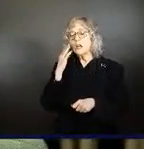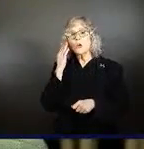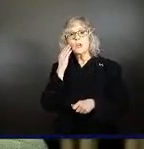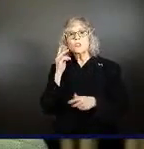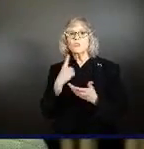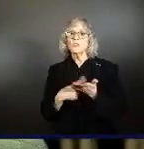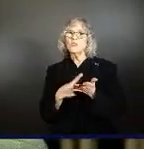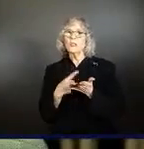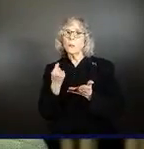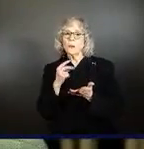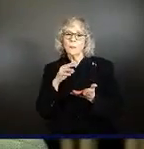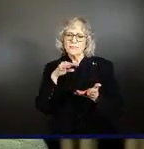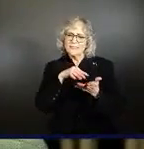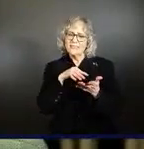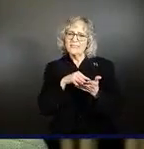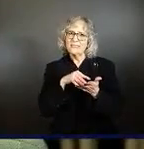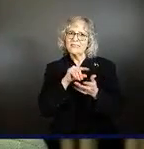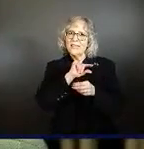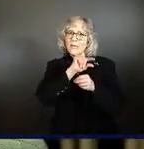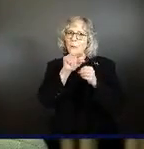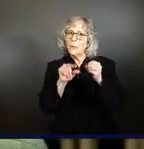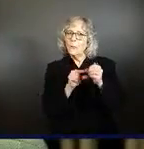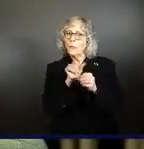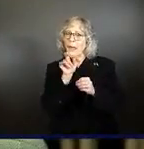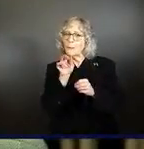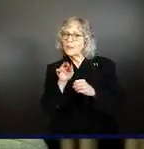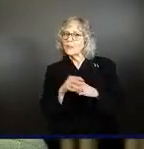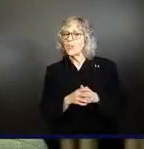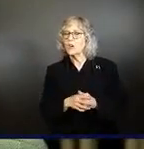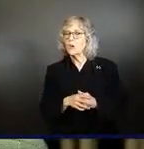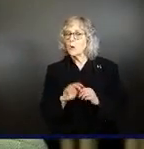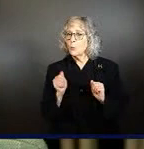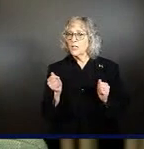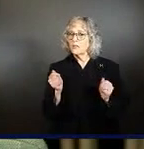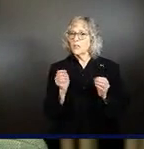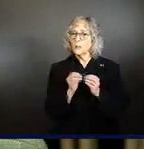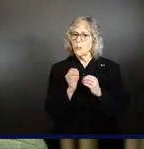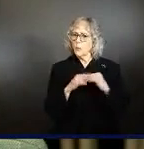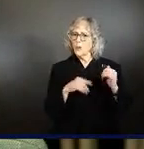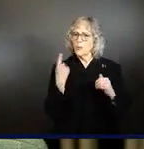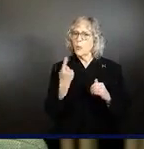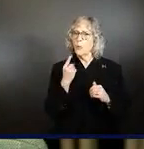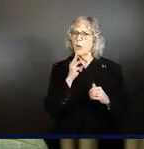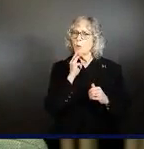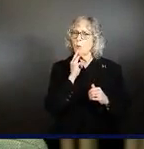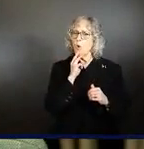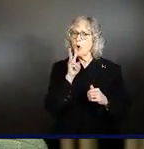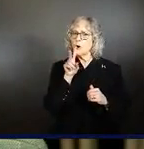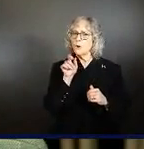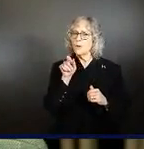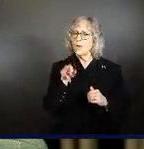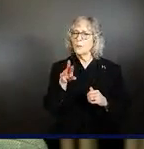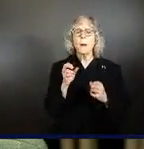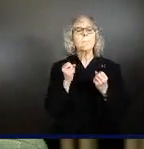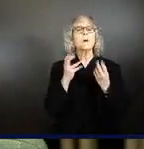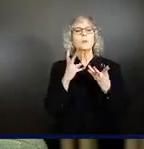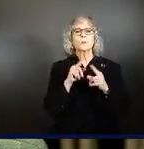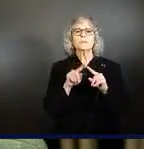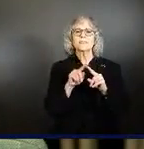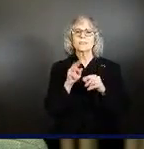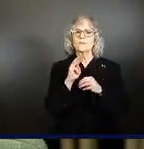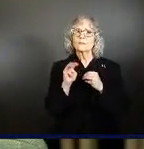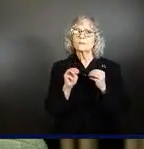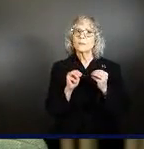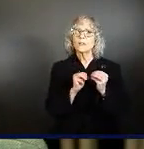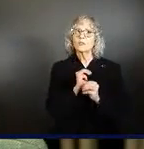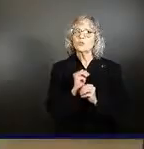atmospheres, but we can study more than just water vapor, right? There are multiple different molecules. How does that all play